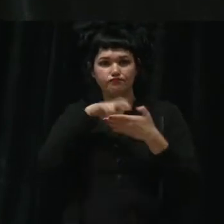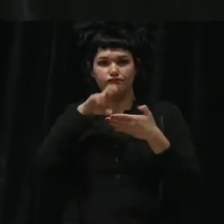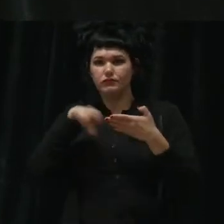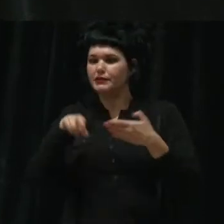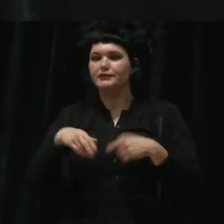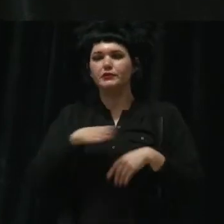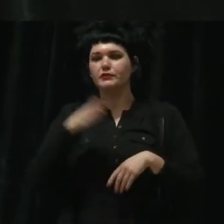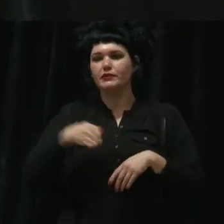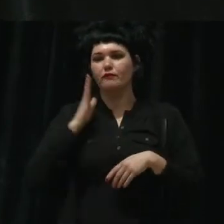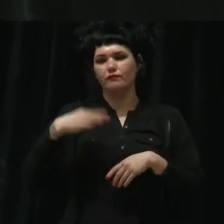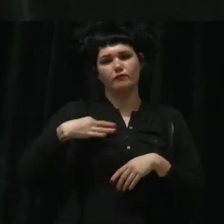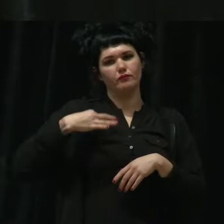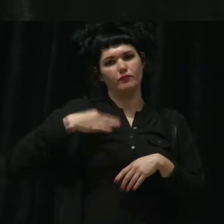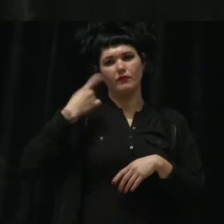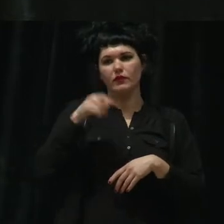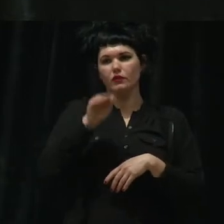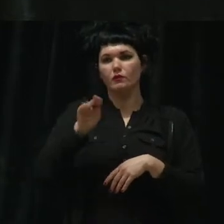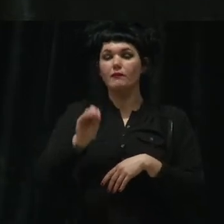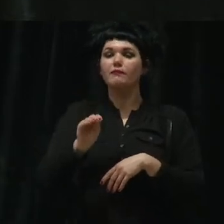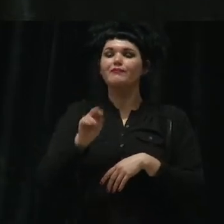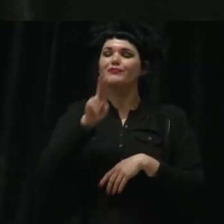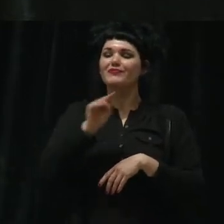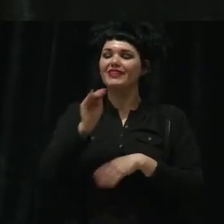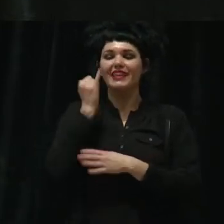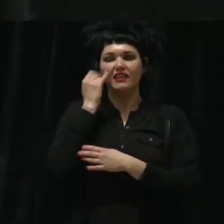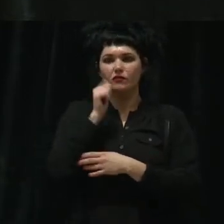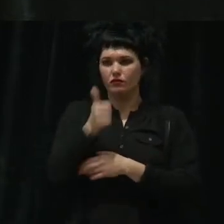gotten to the finalist group.